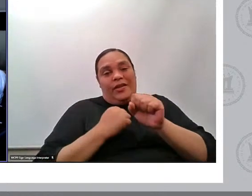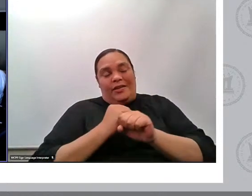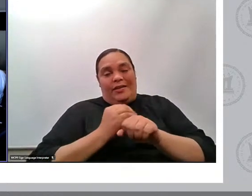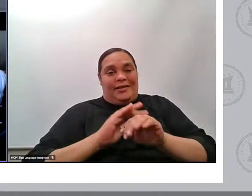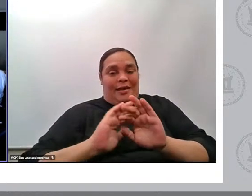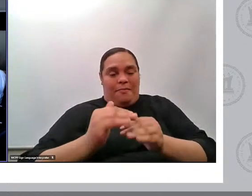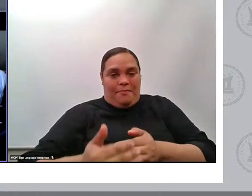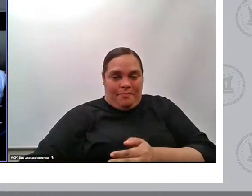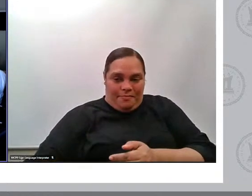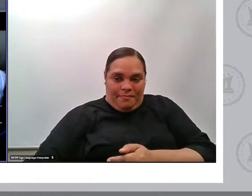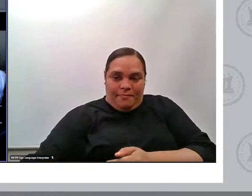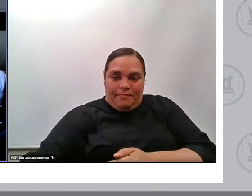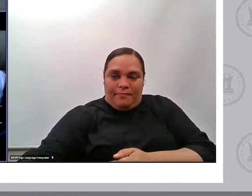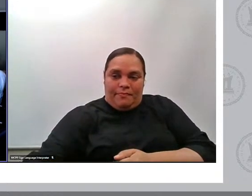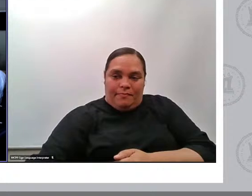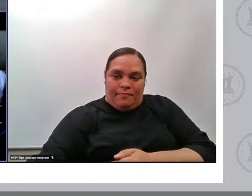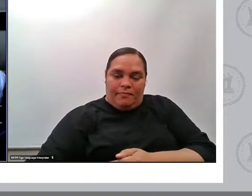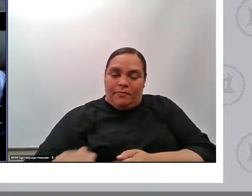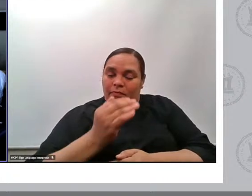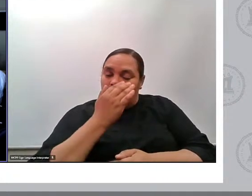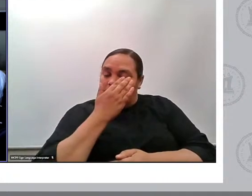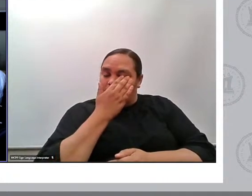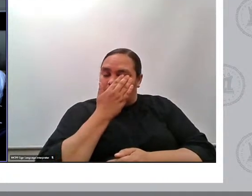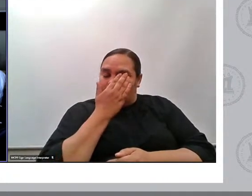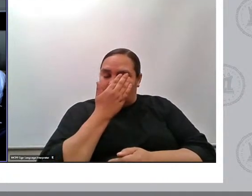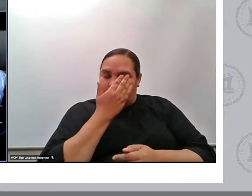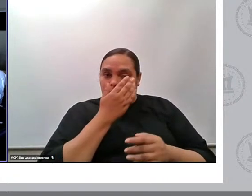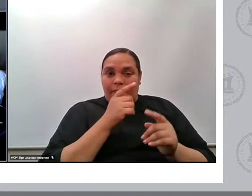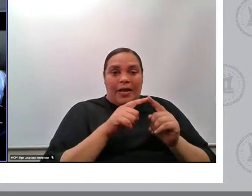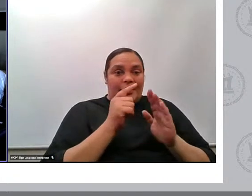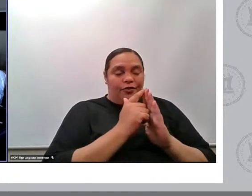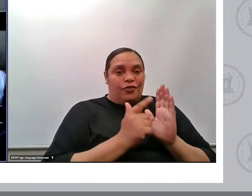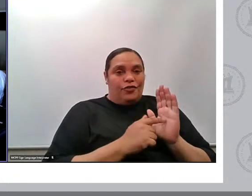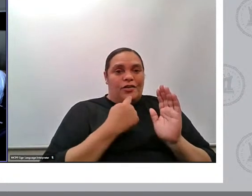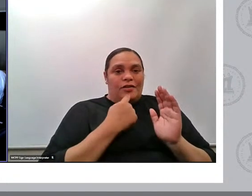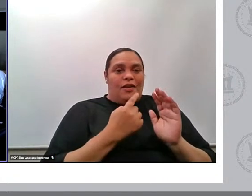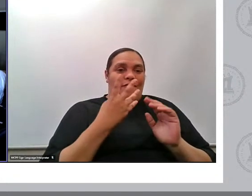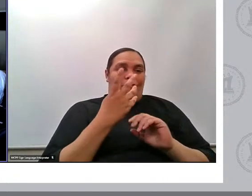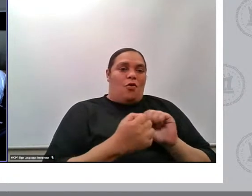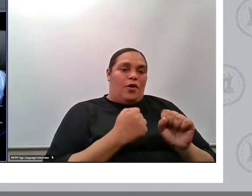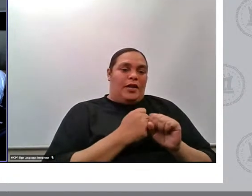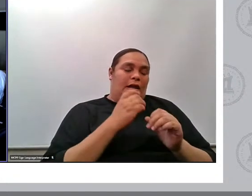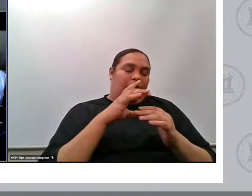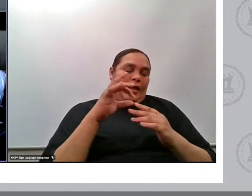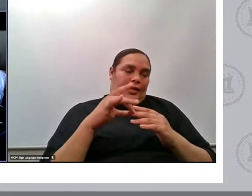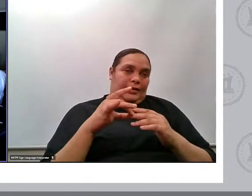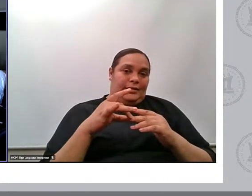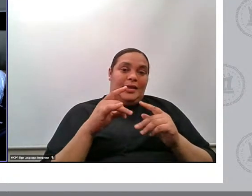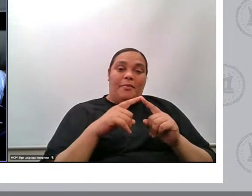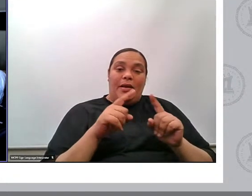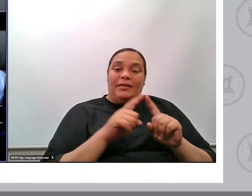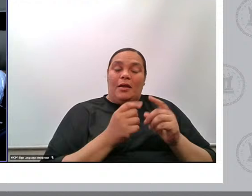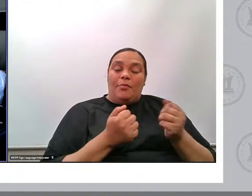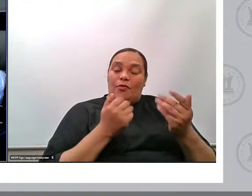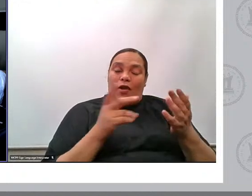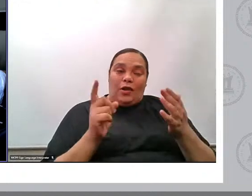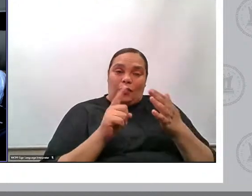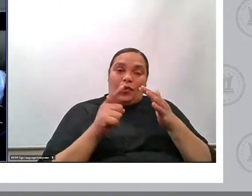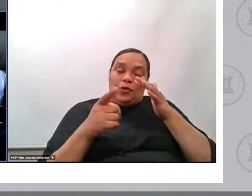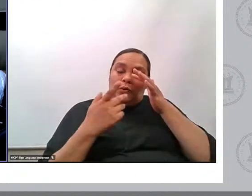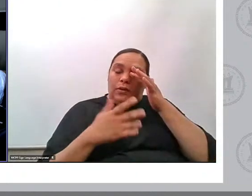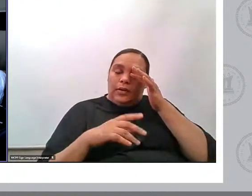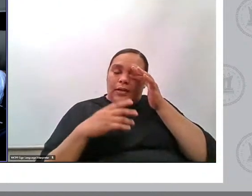period. Although the legislation does provide for a 4-year candidacy, the legislation also provides that you